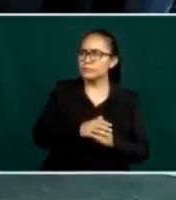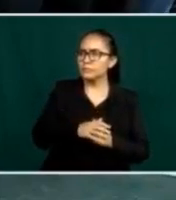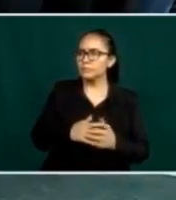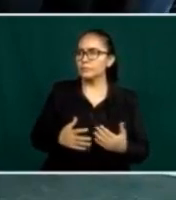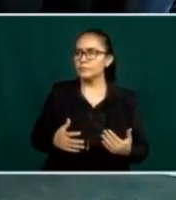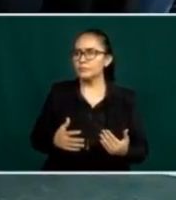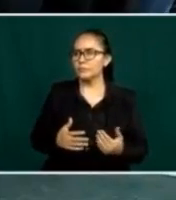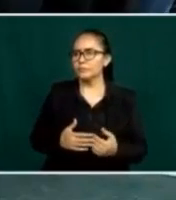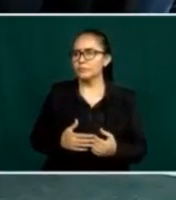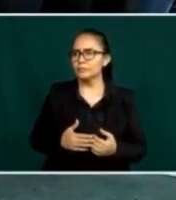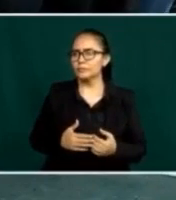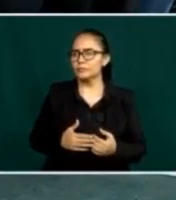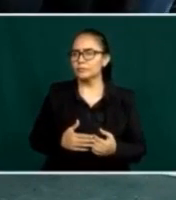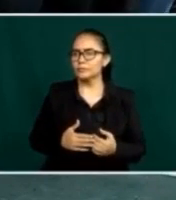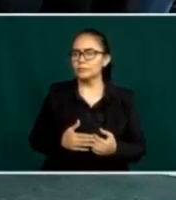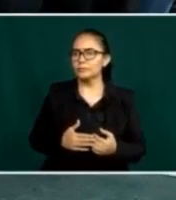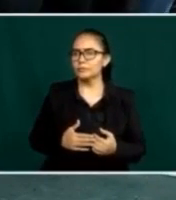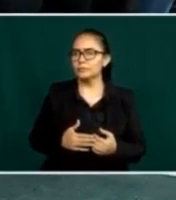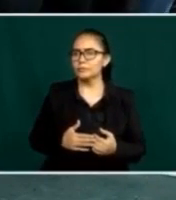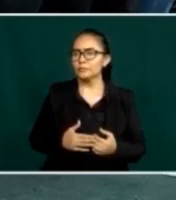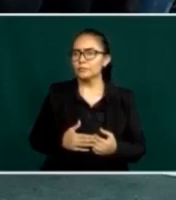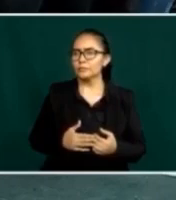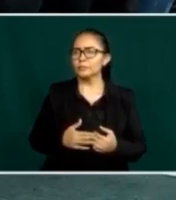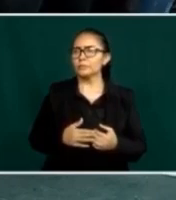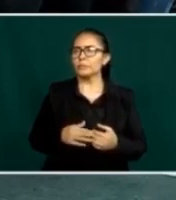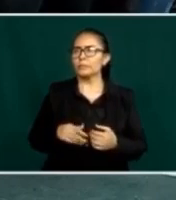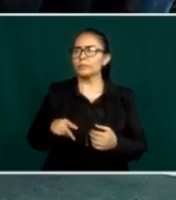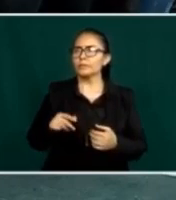I was just talking about the financiero.